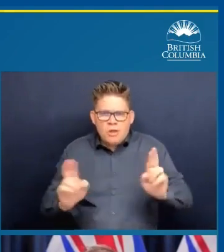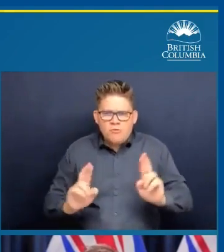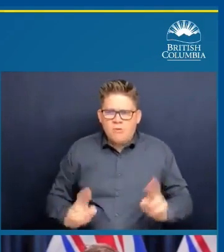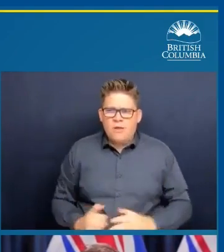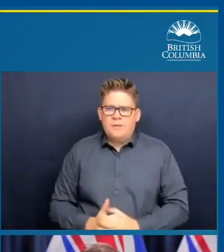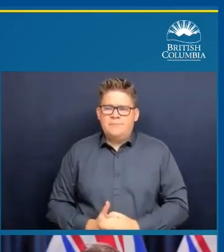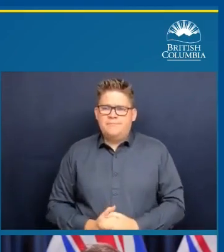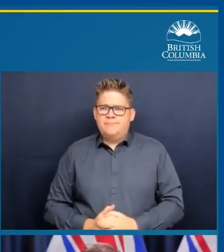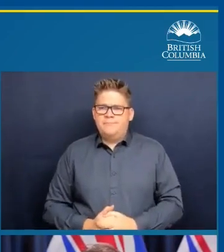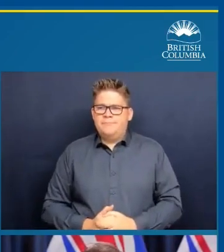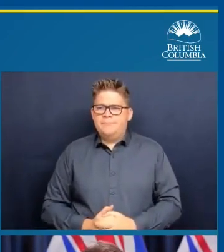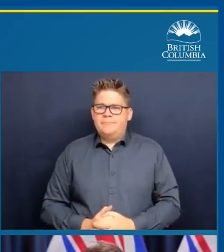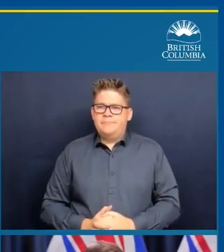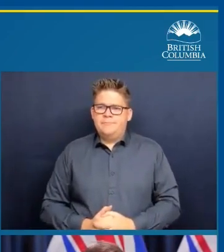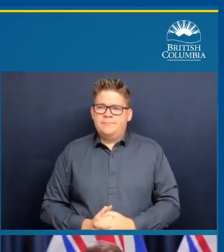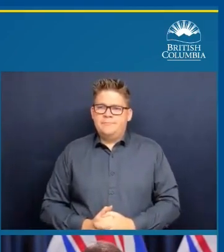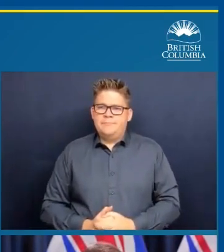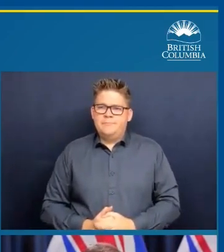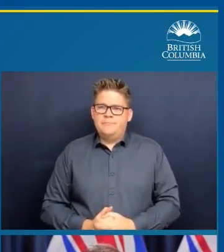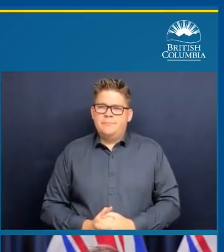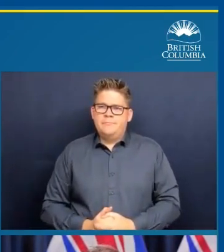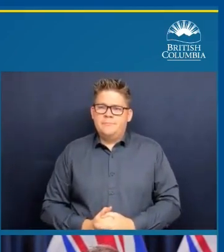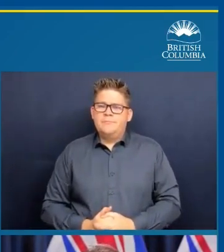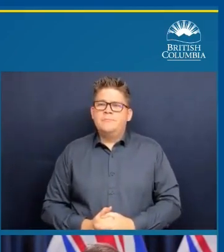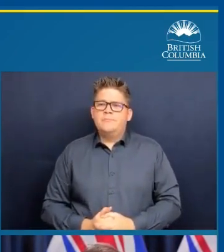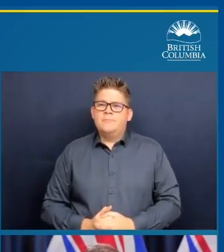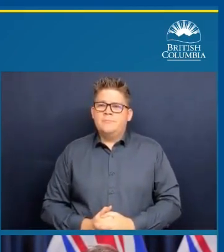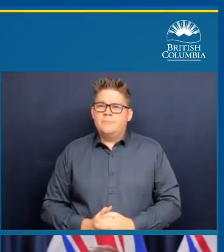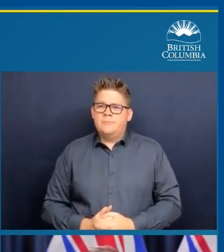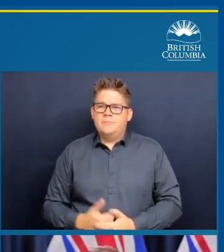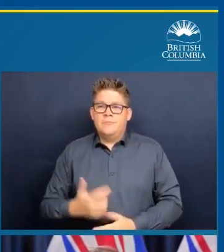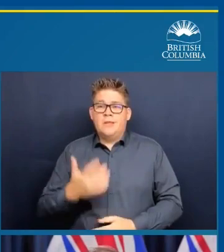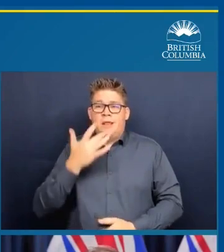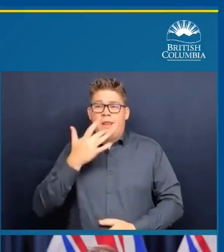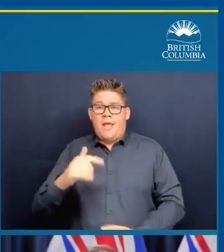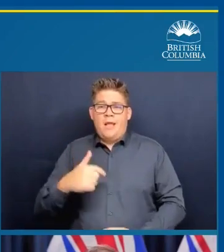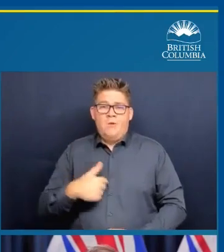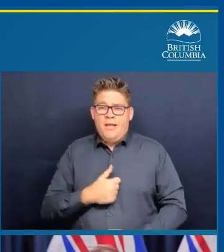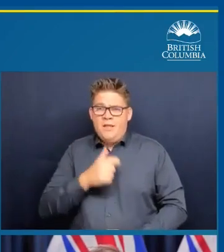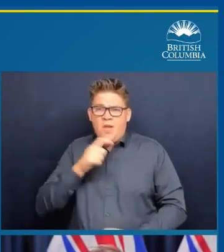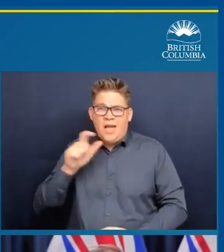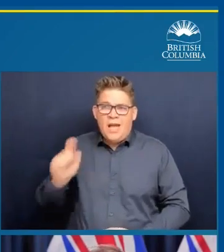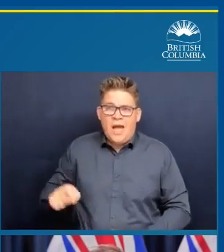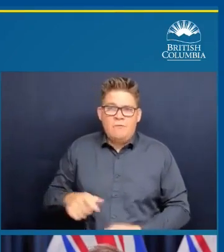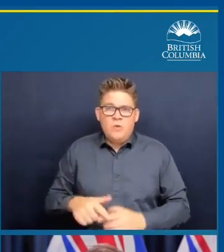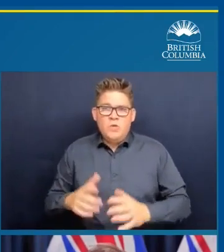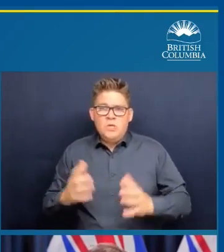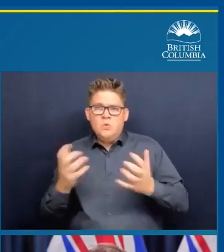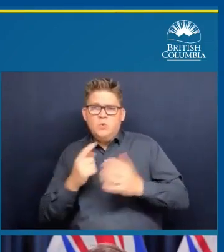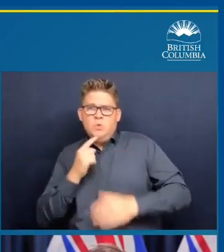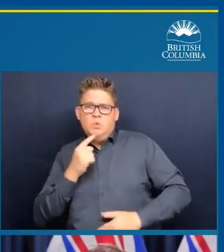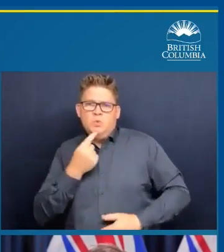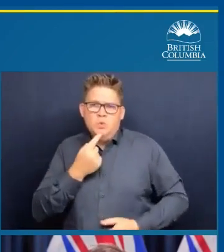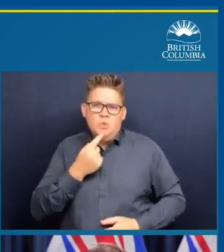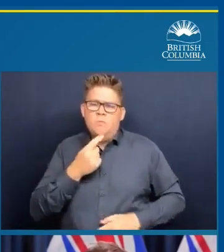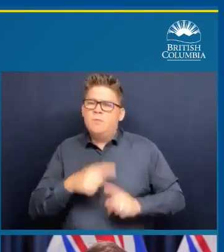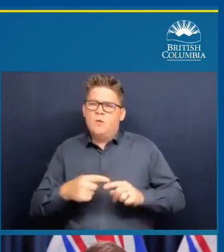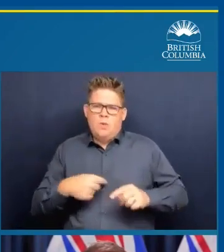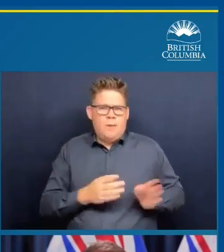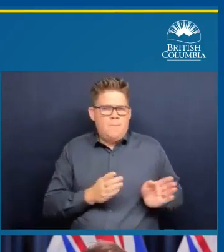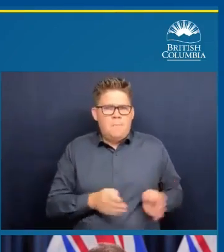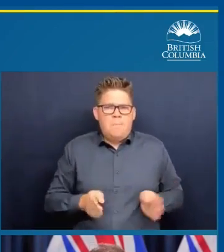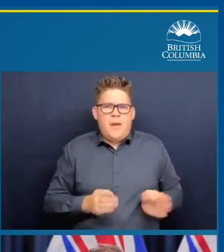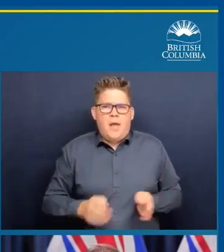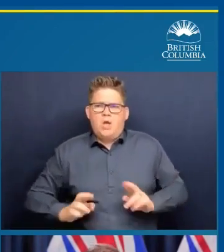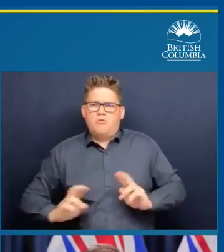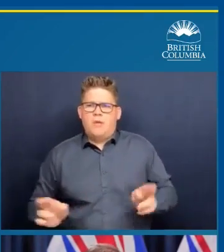are not at a point where we need to implement them yet, but we're ready if we need to. Our readiness plans include improving and increasing hospital